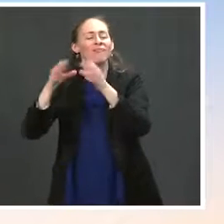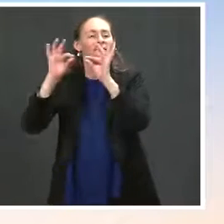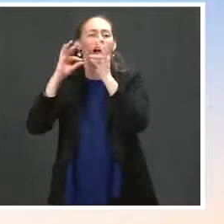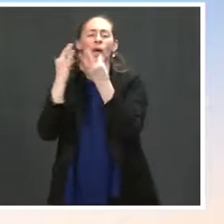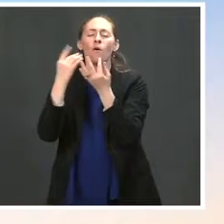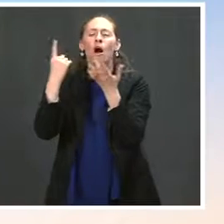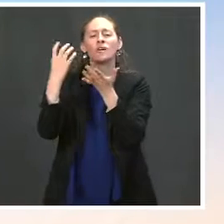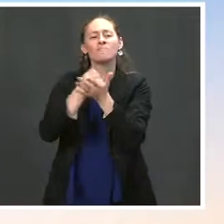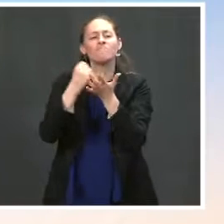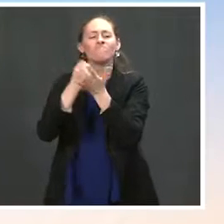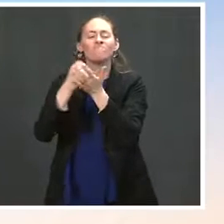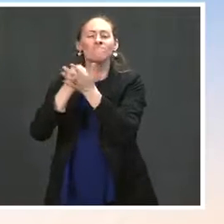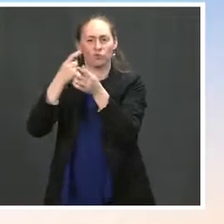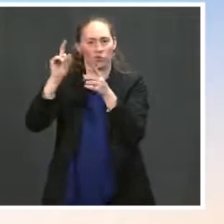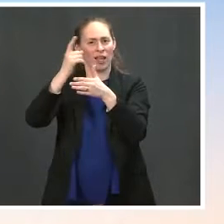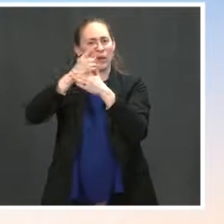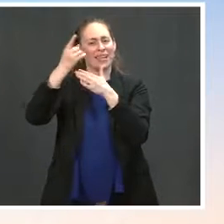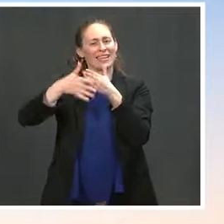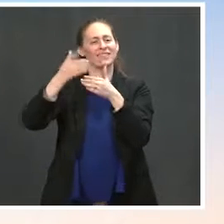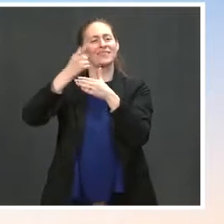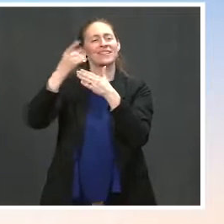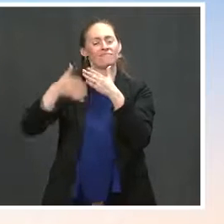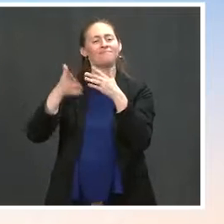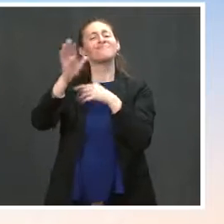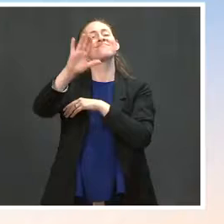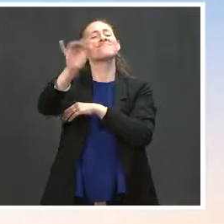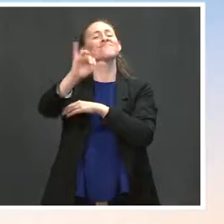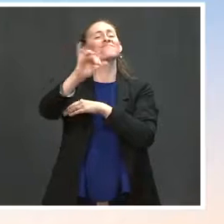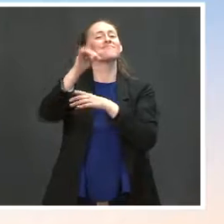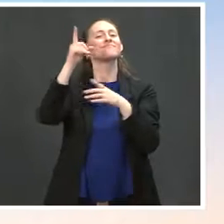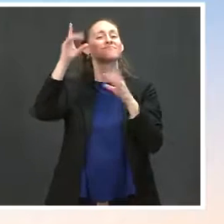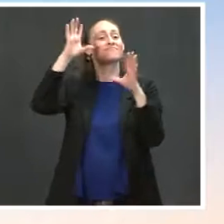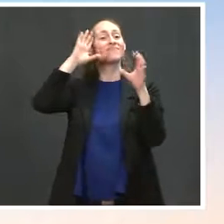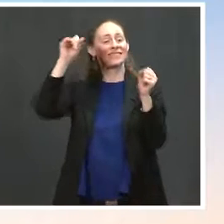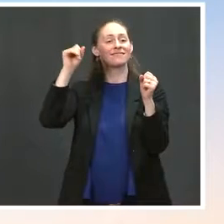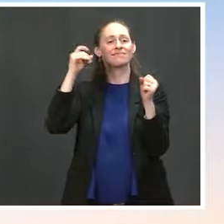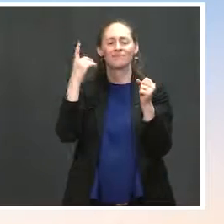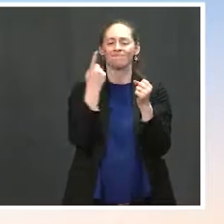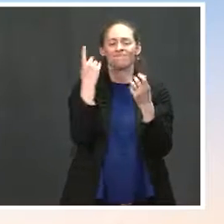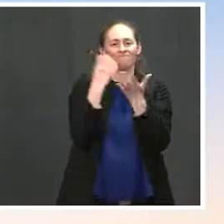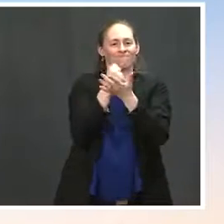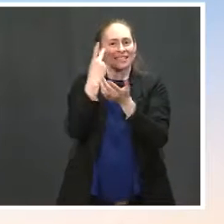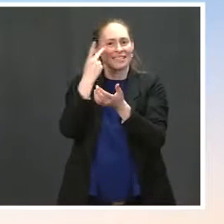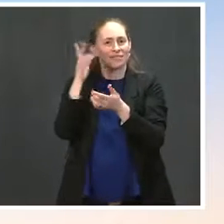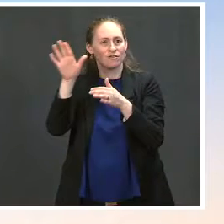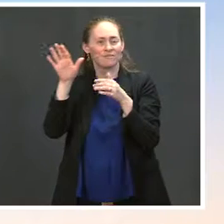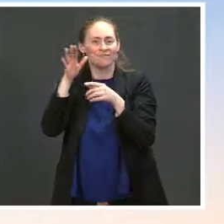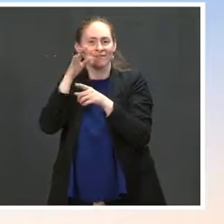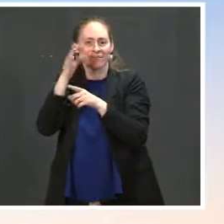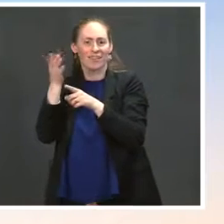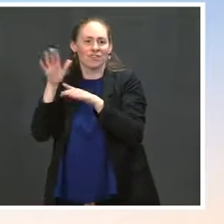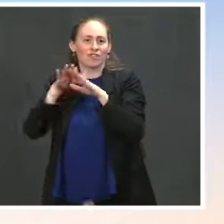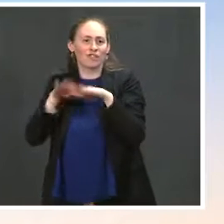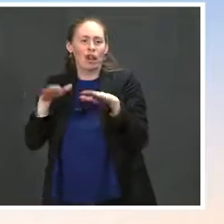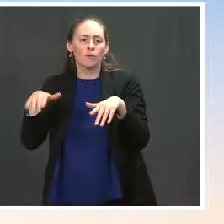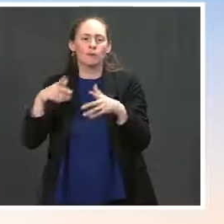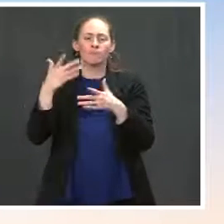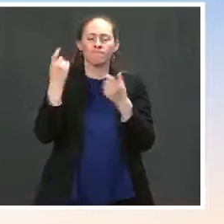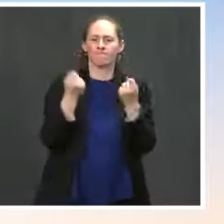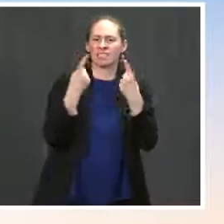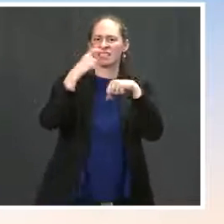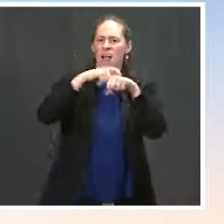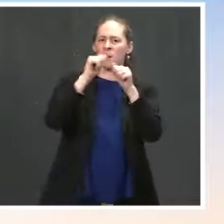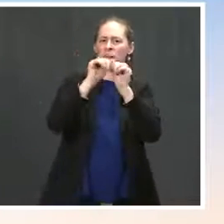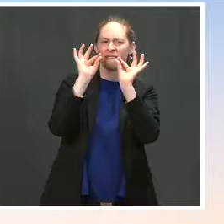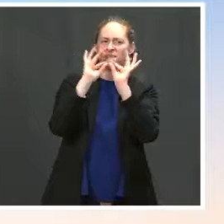times over the weekend and also see his kids, and that's important to him, an important way of how he spends time. Like